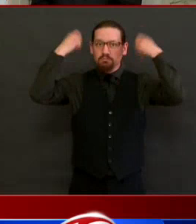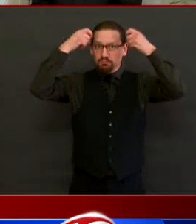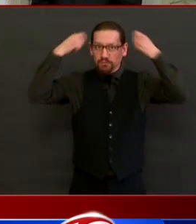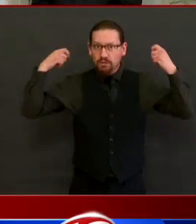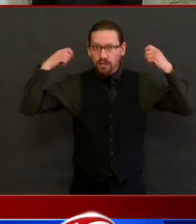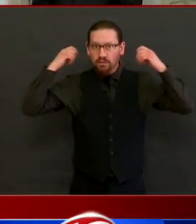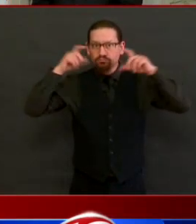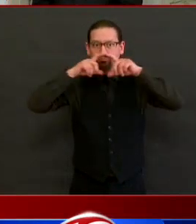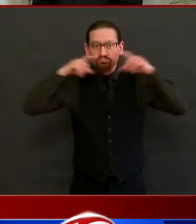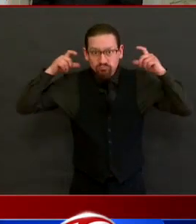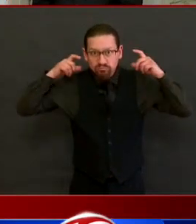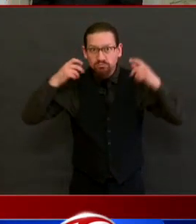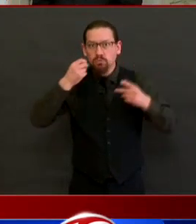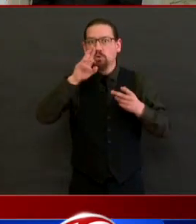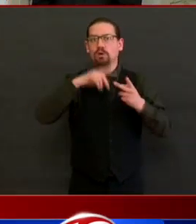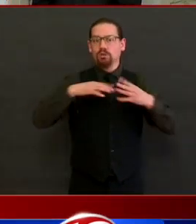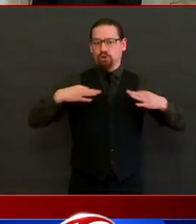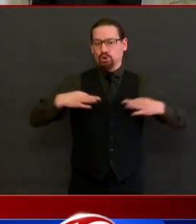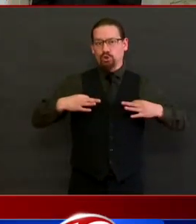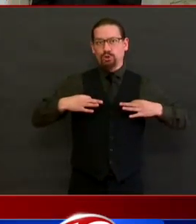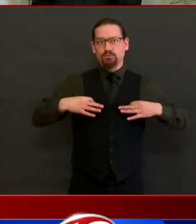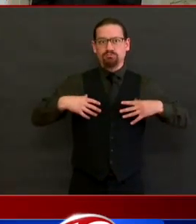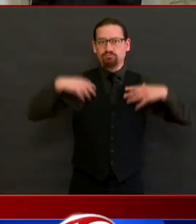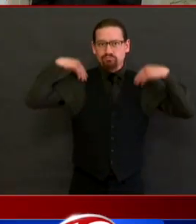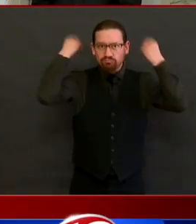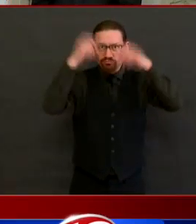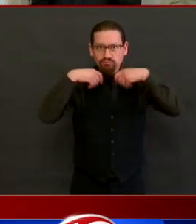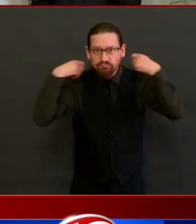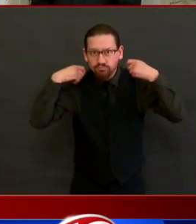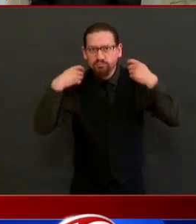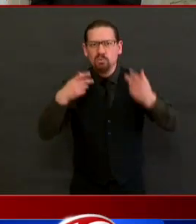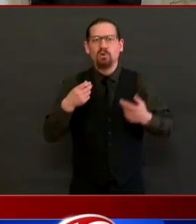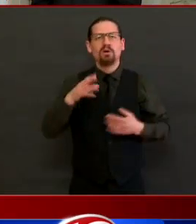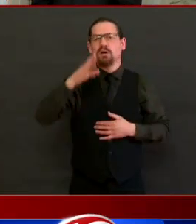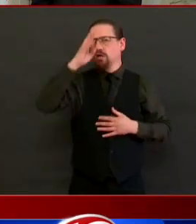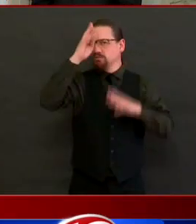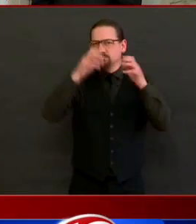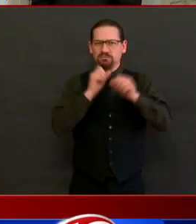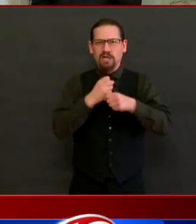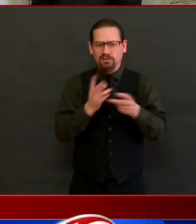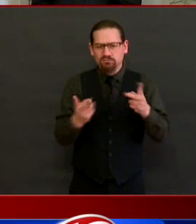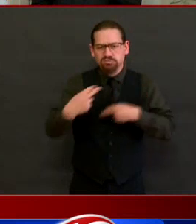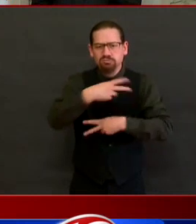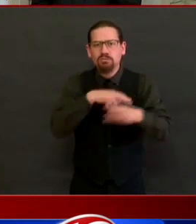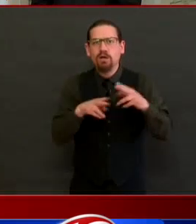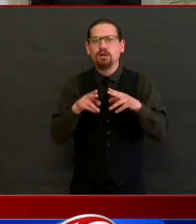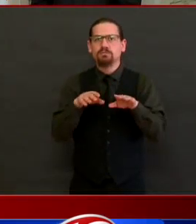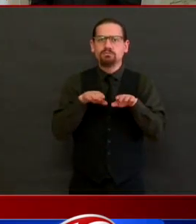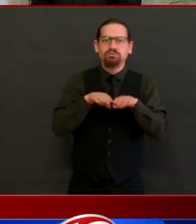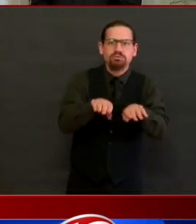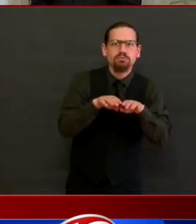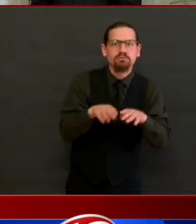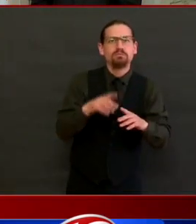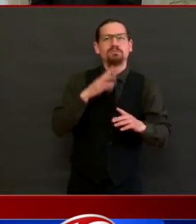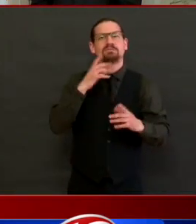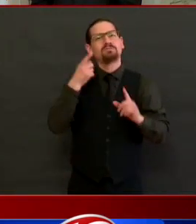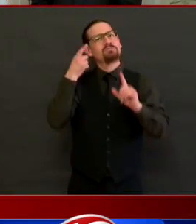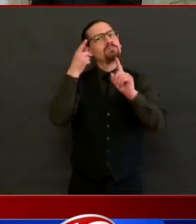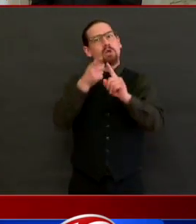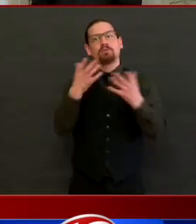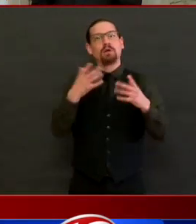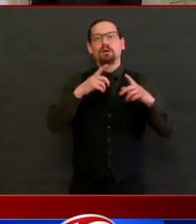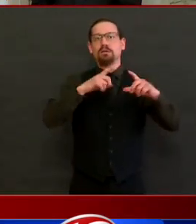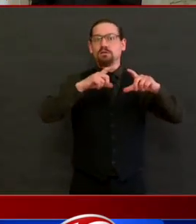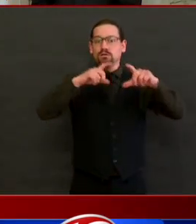a t-shirt or another piece of cloth. Our goal is to limit or prevent the spread of respiratory droplets